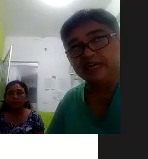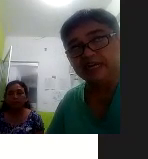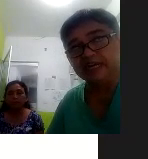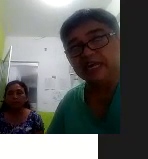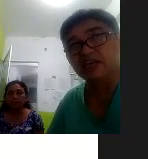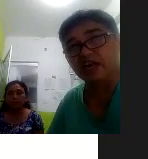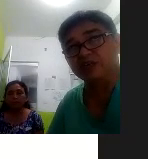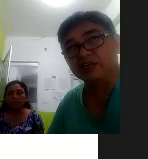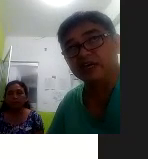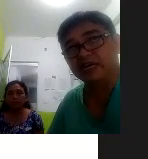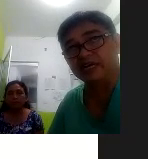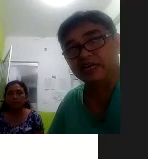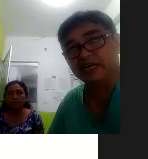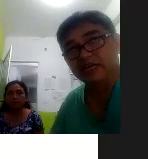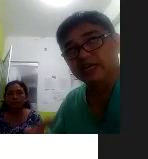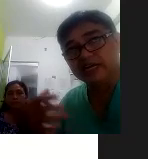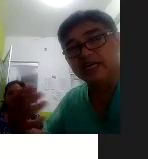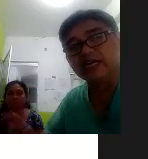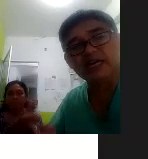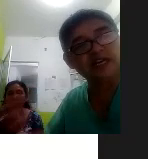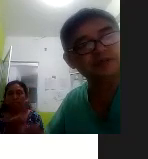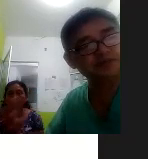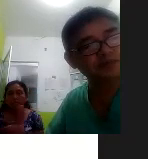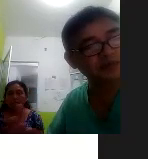any economic